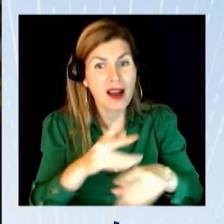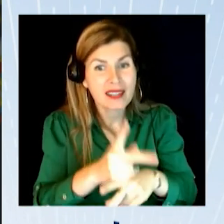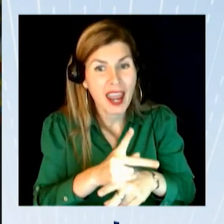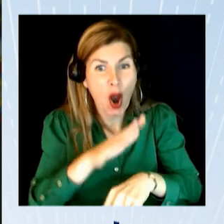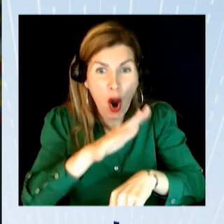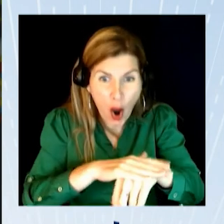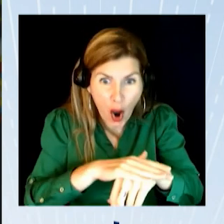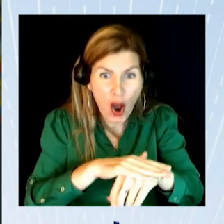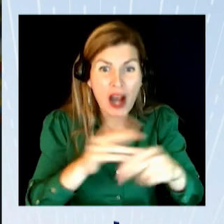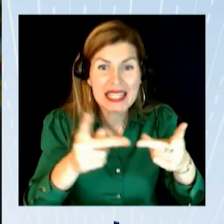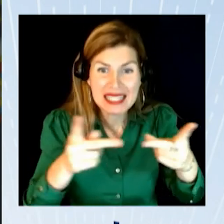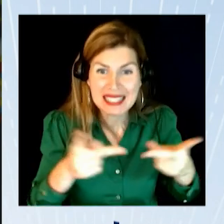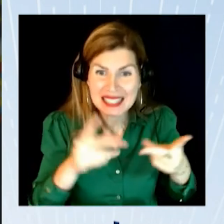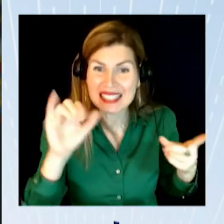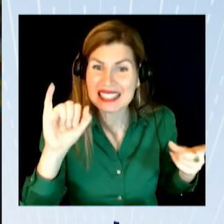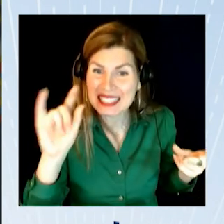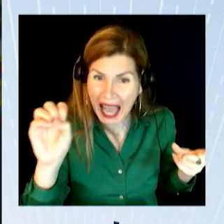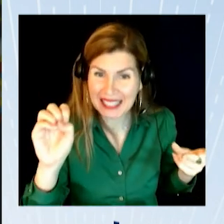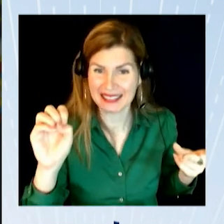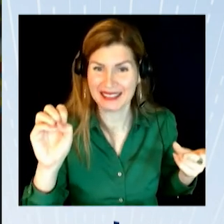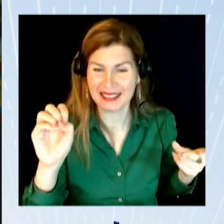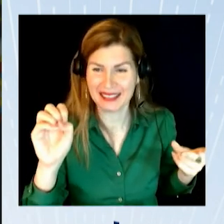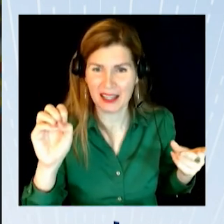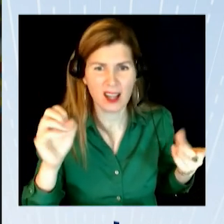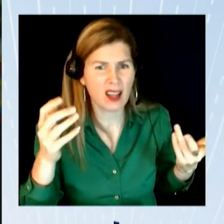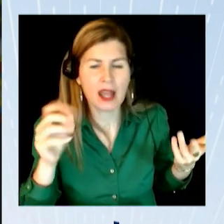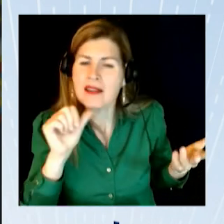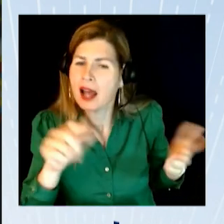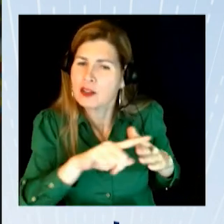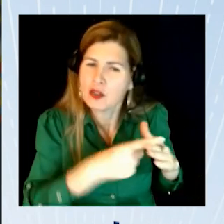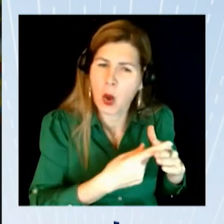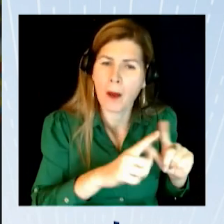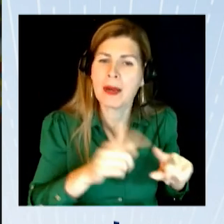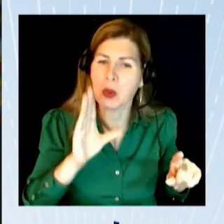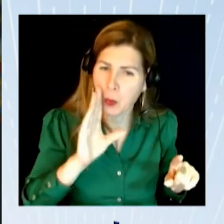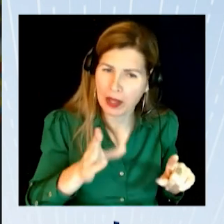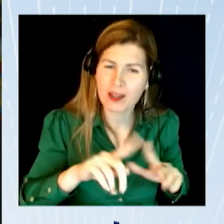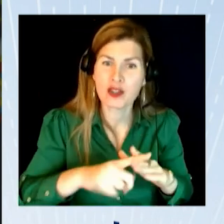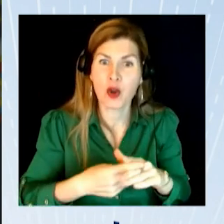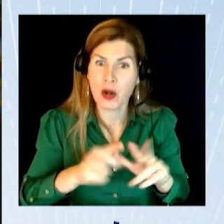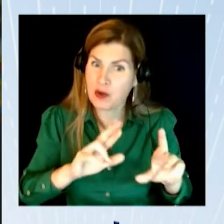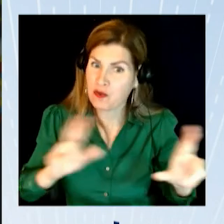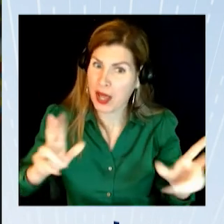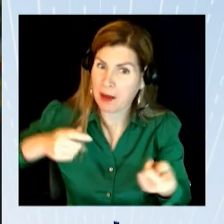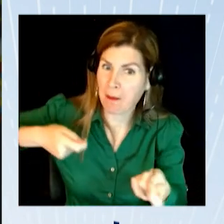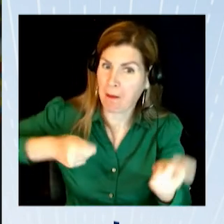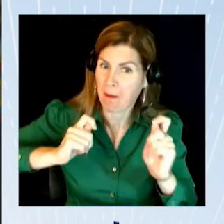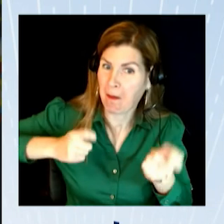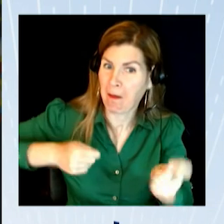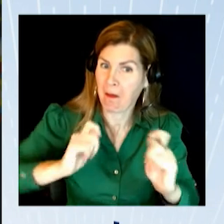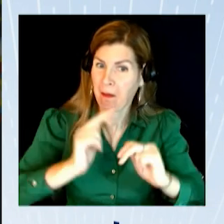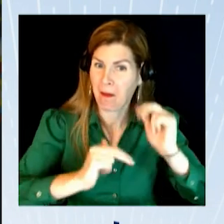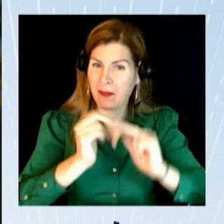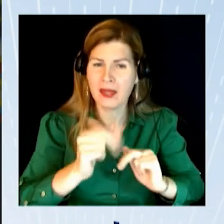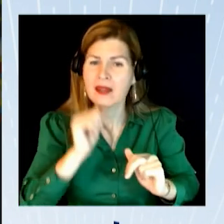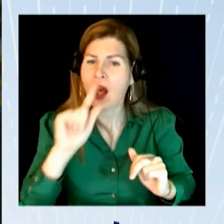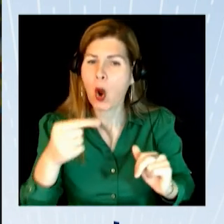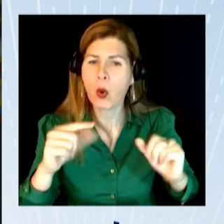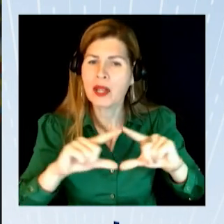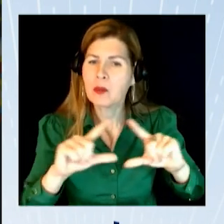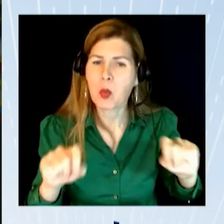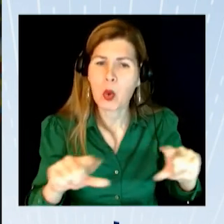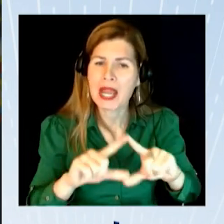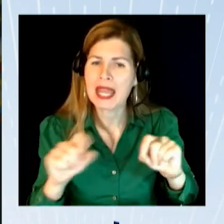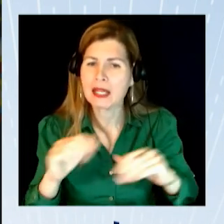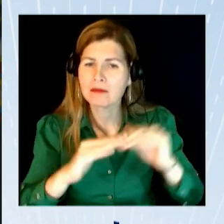won't be done for years, but the shovels are already in the ground to build the child care facility. But not just the bricks and mortar, they're investing